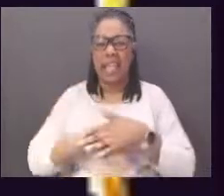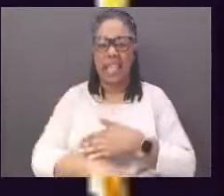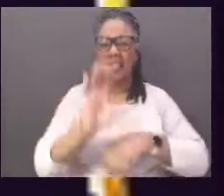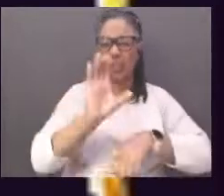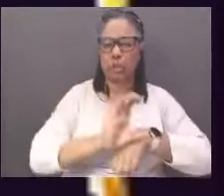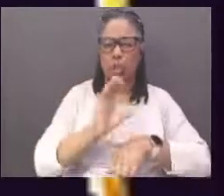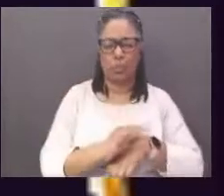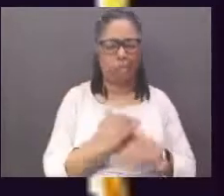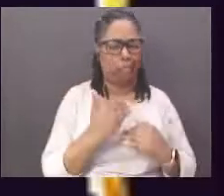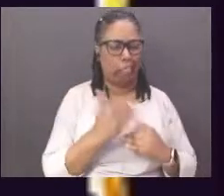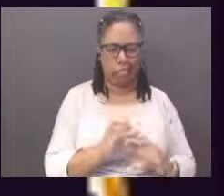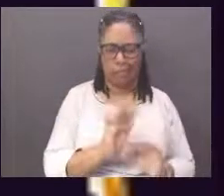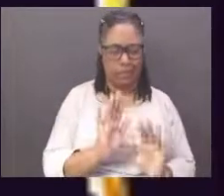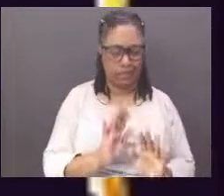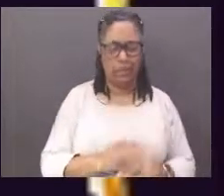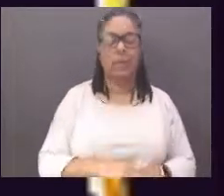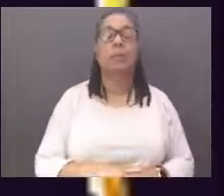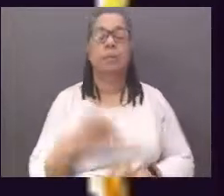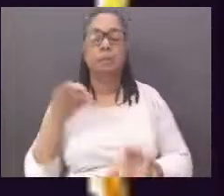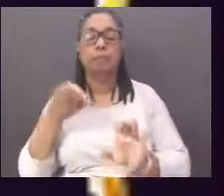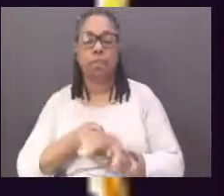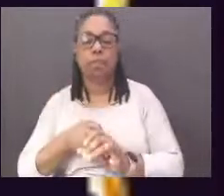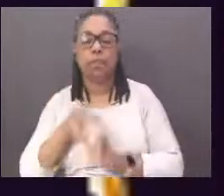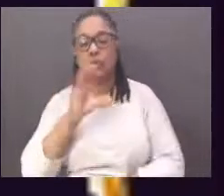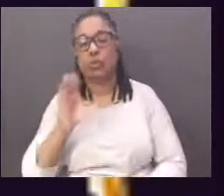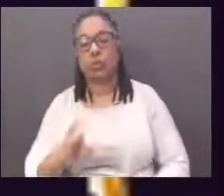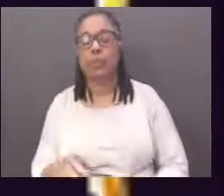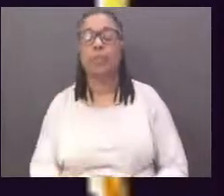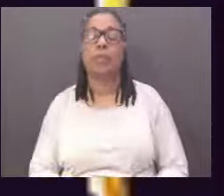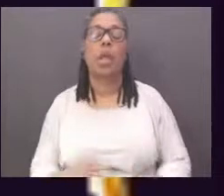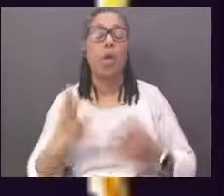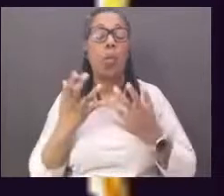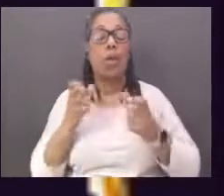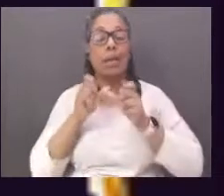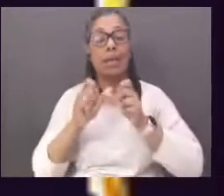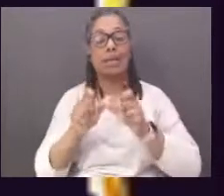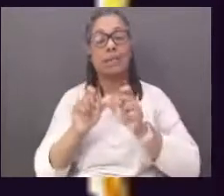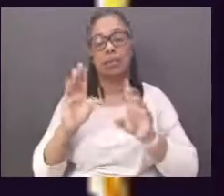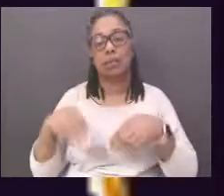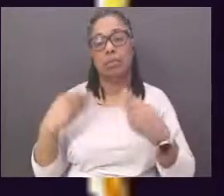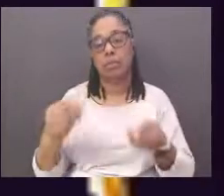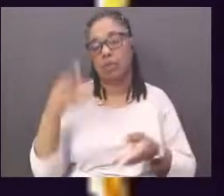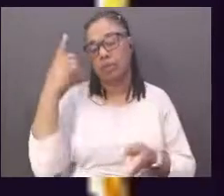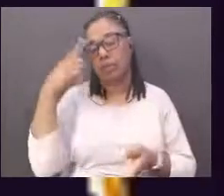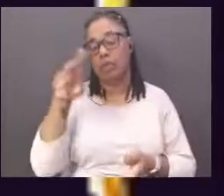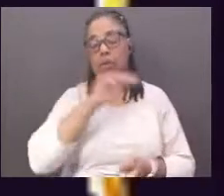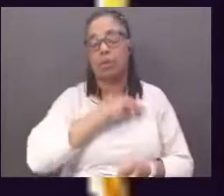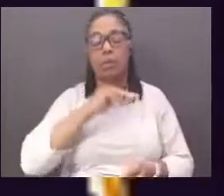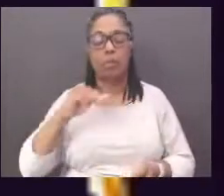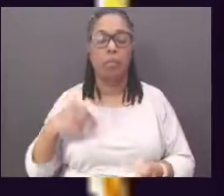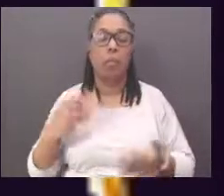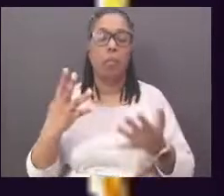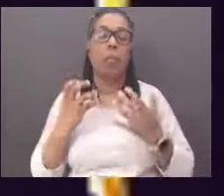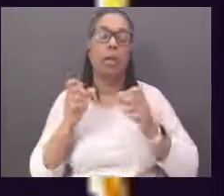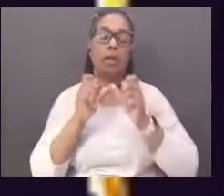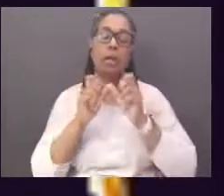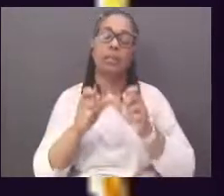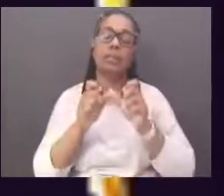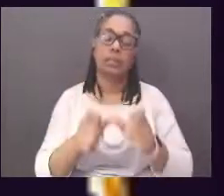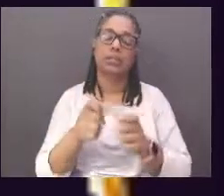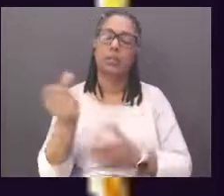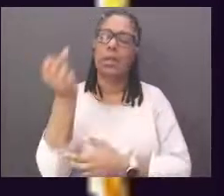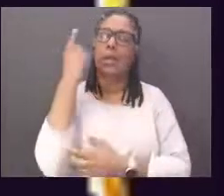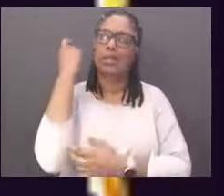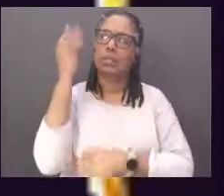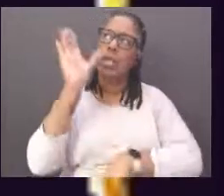want to continue to provide for our members. We want to continue to evangelize, realizing that our church has grown during this time.